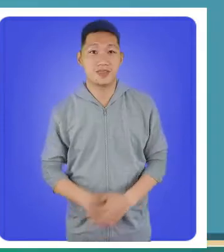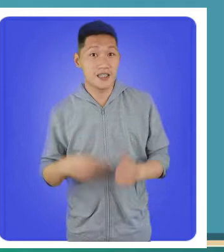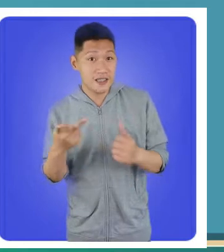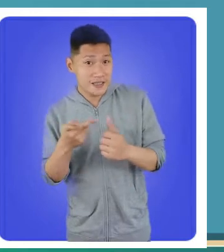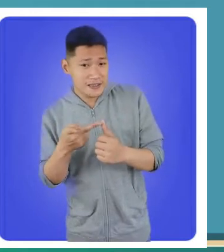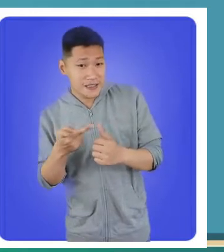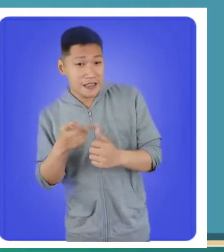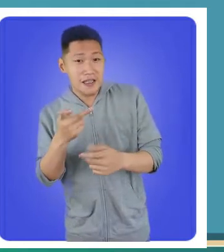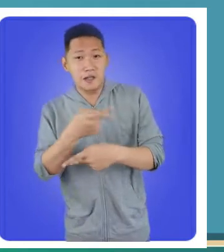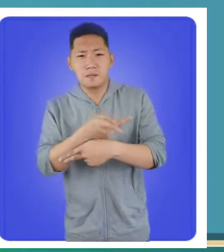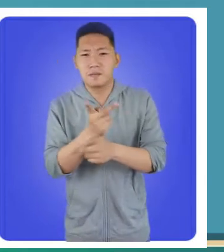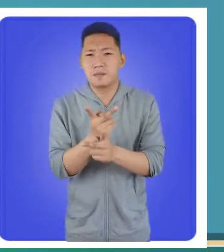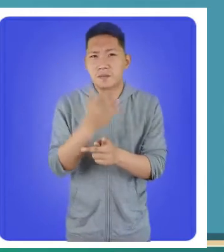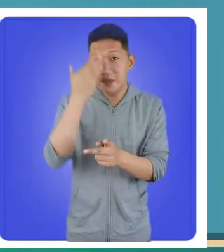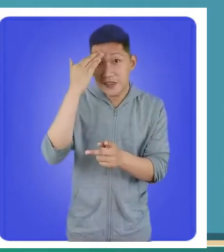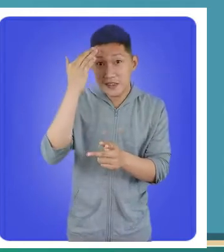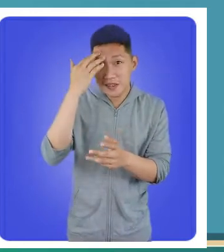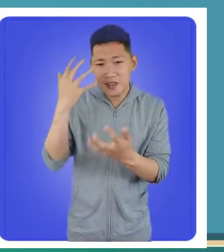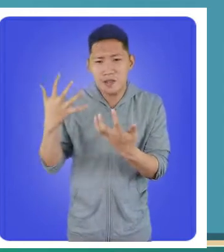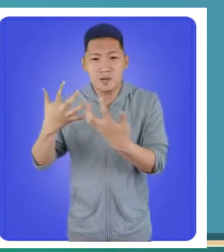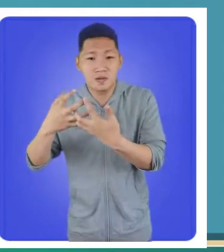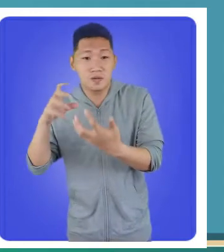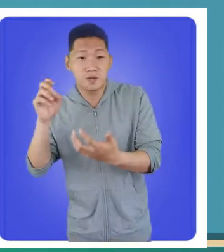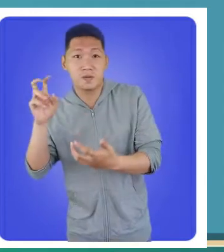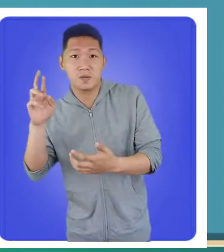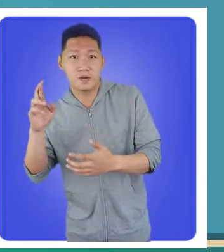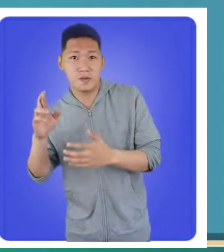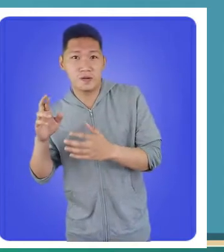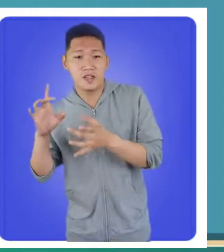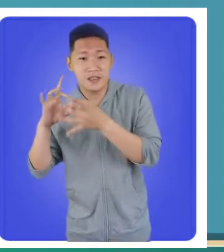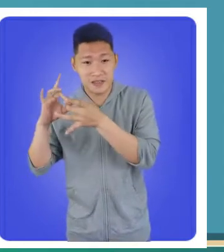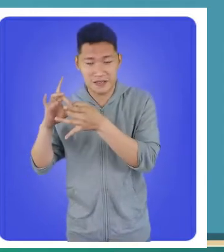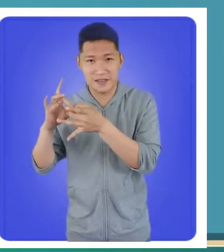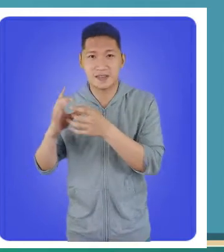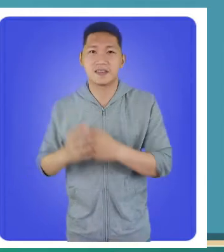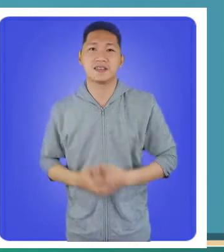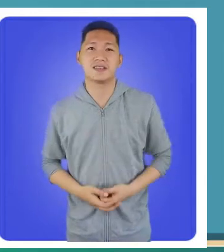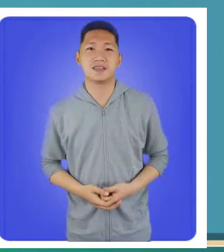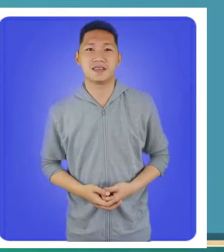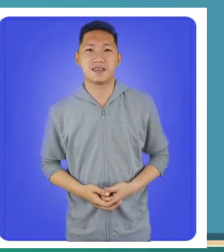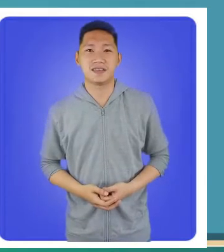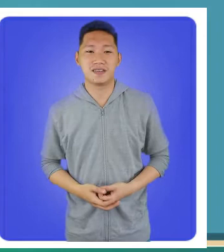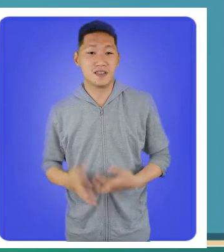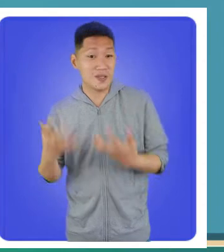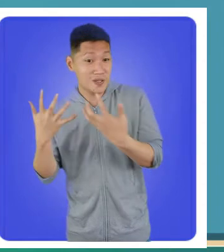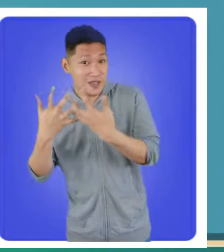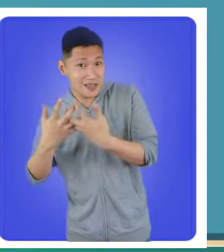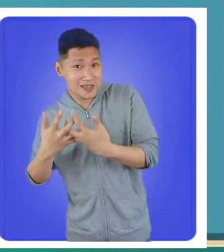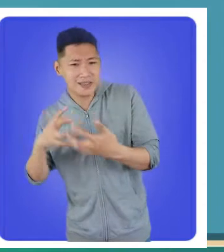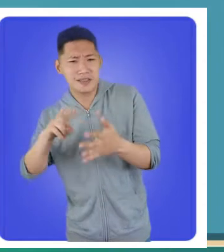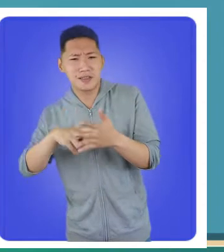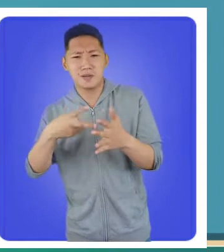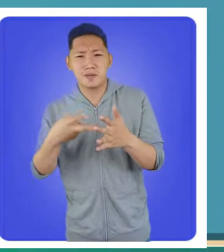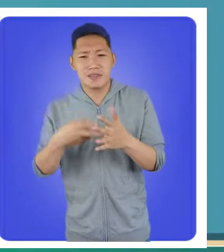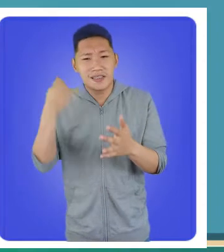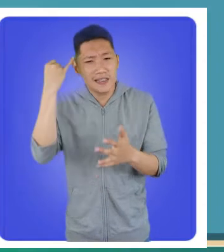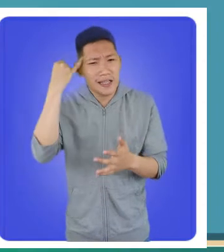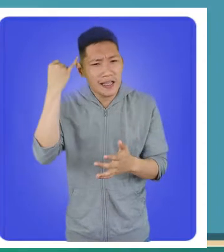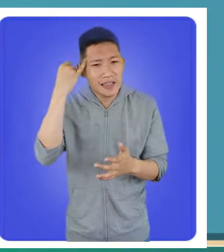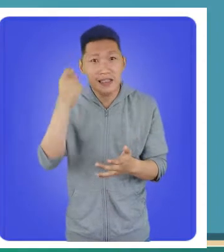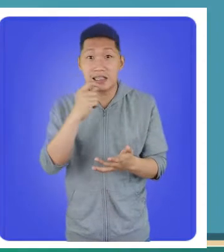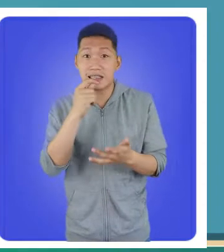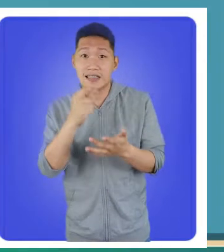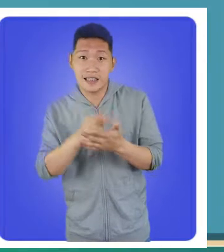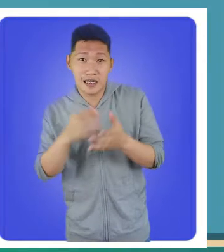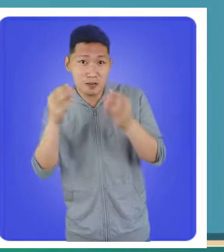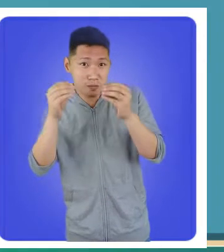The second property is known as cohesion and coherence. Cohesion emphasizes that the